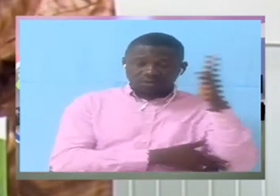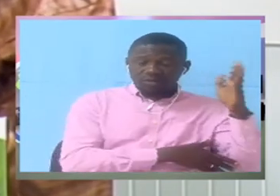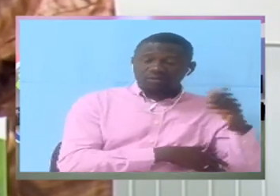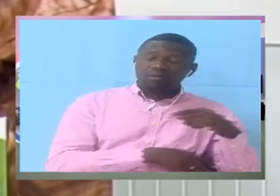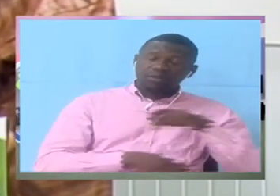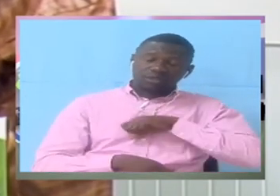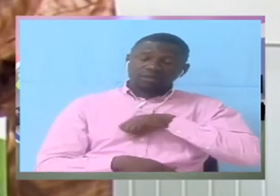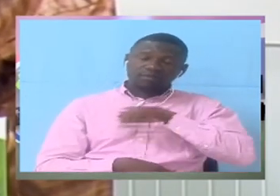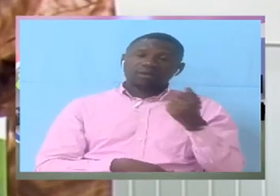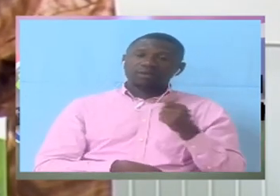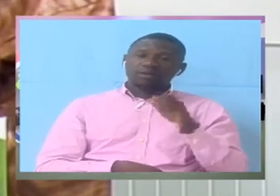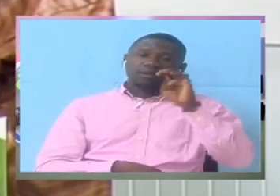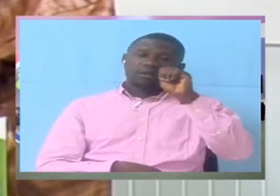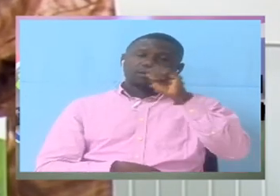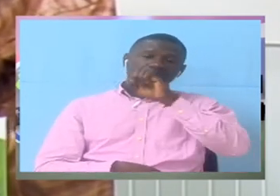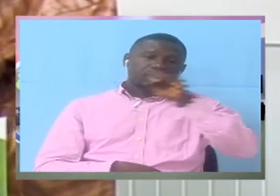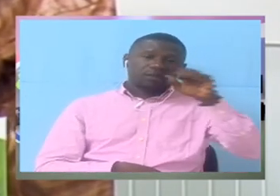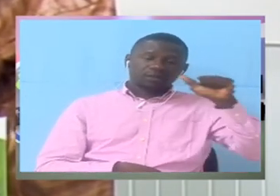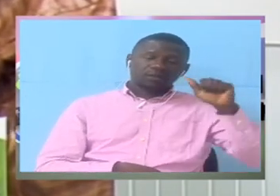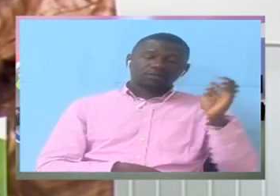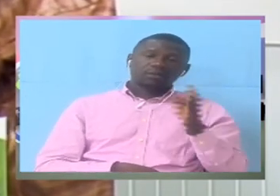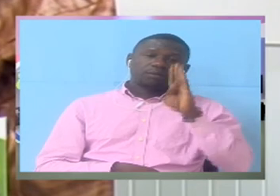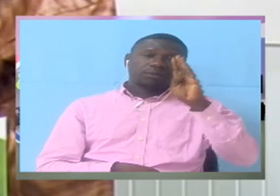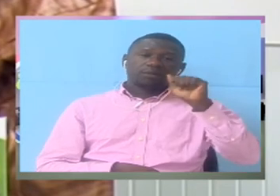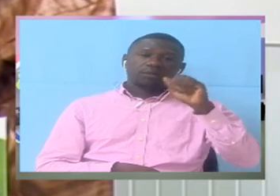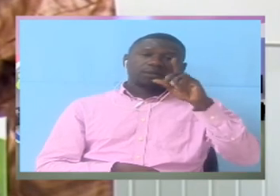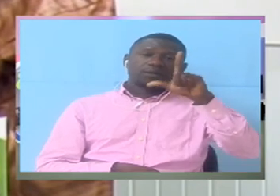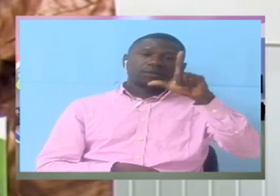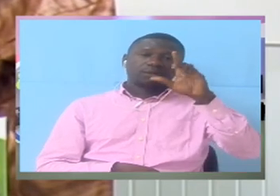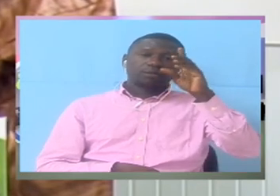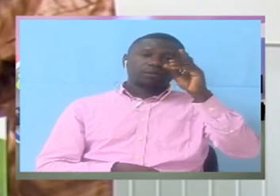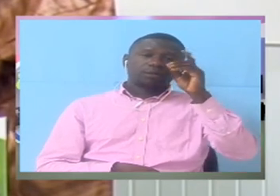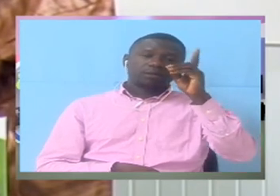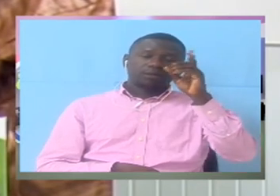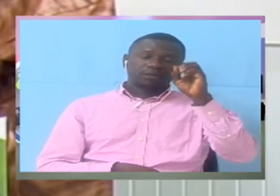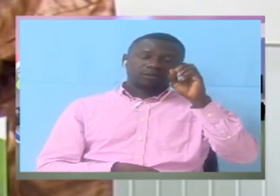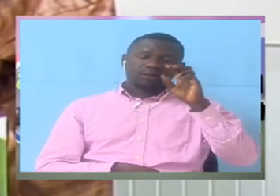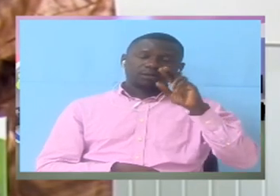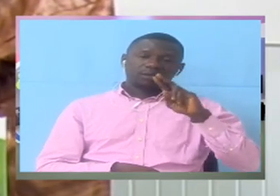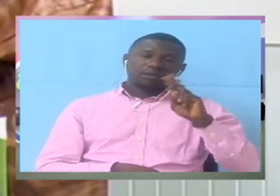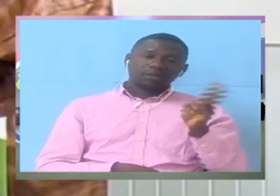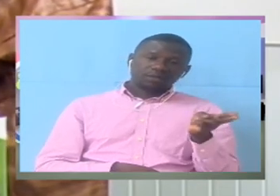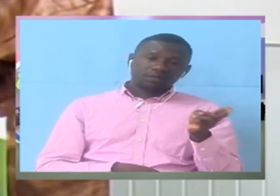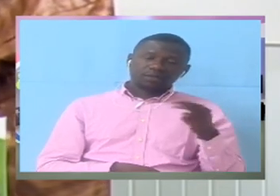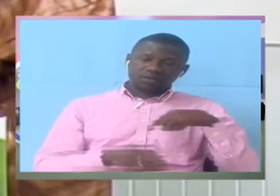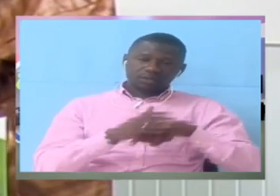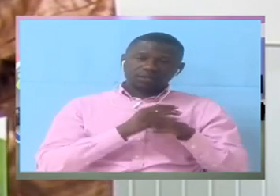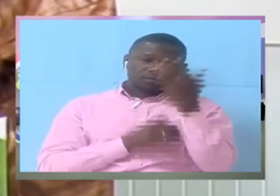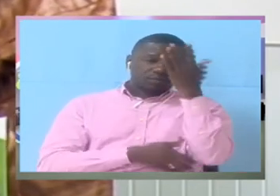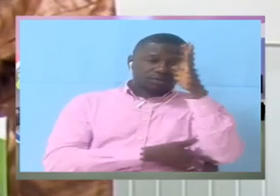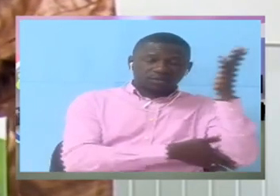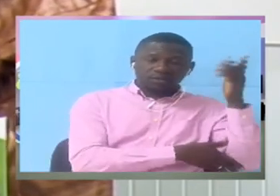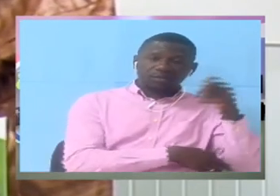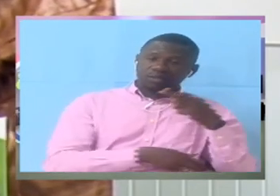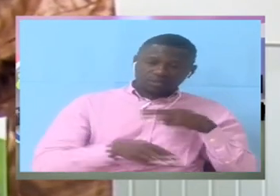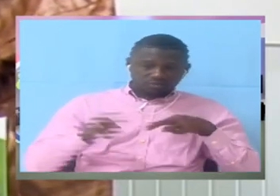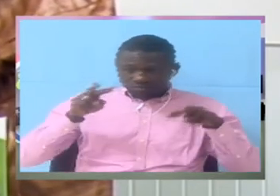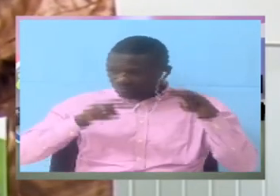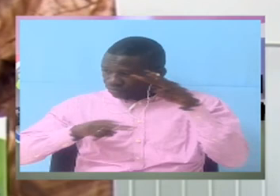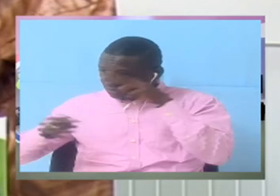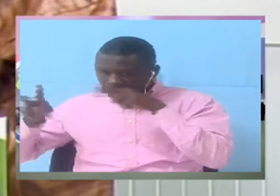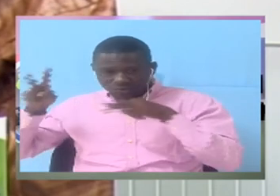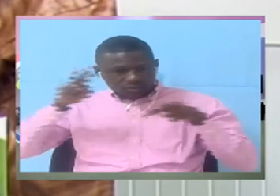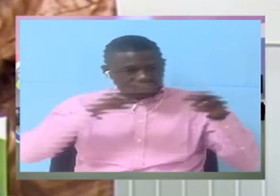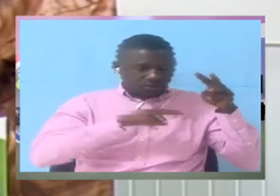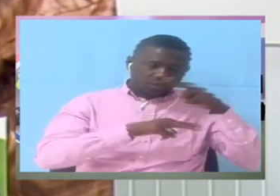bush. Myself and Esa Balde, the two of us went together. We spent the night in the bush like that.